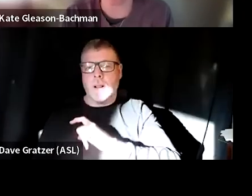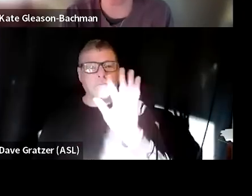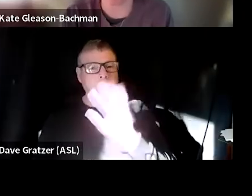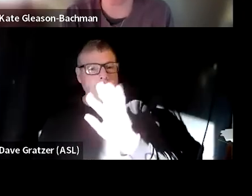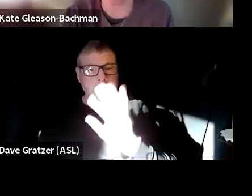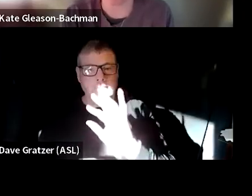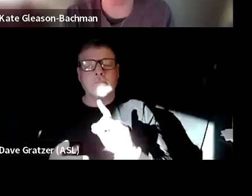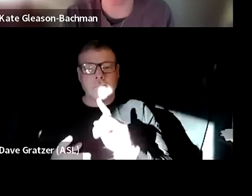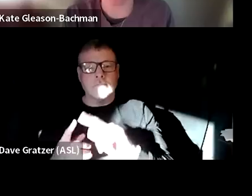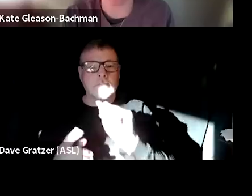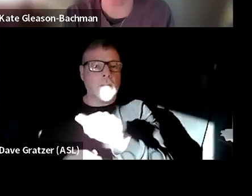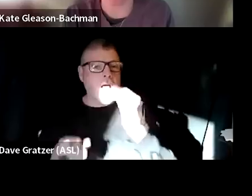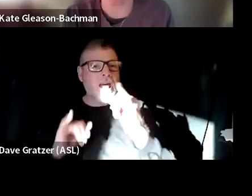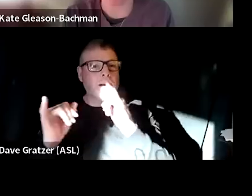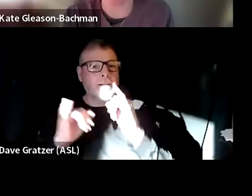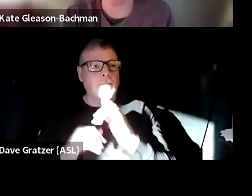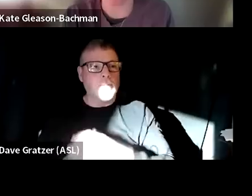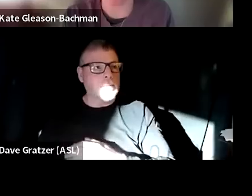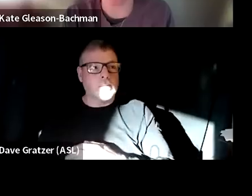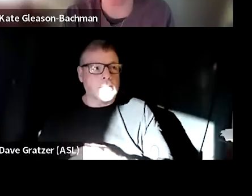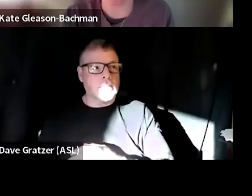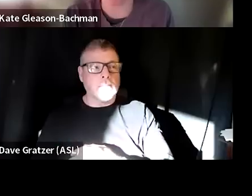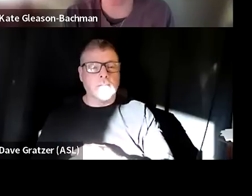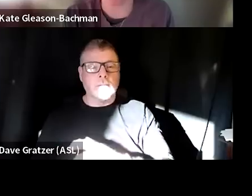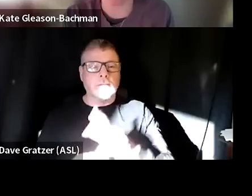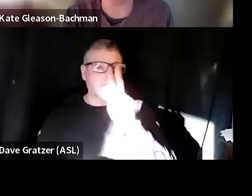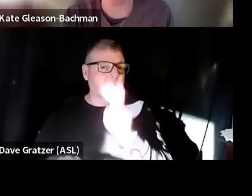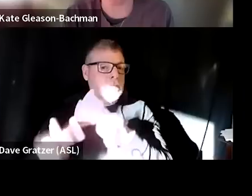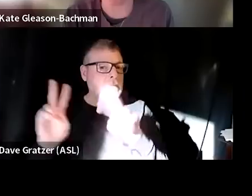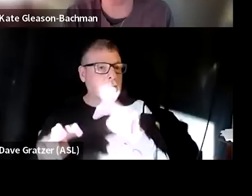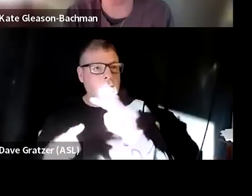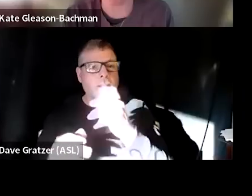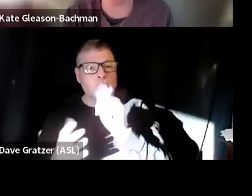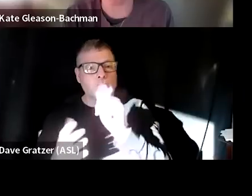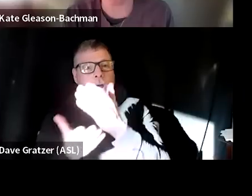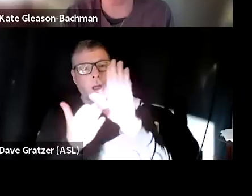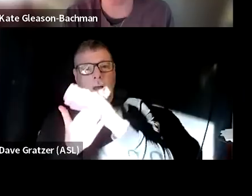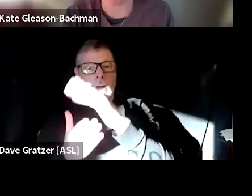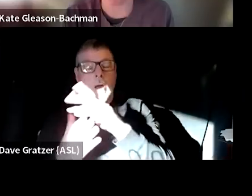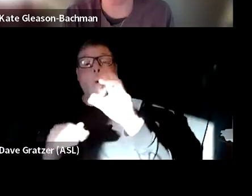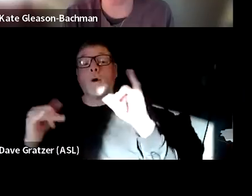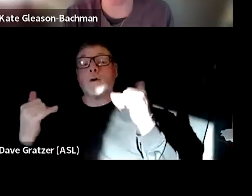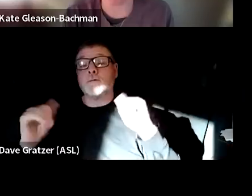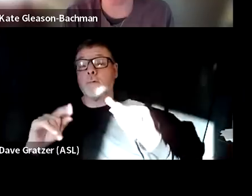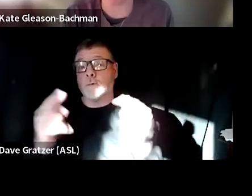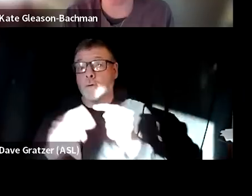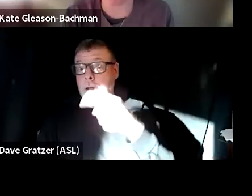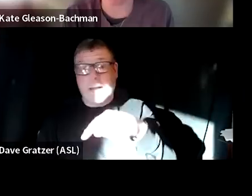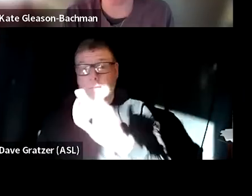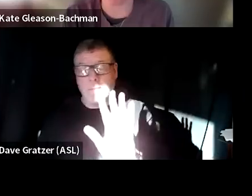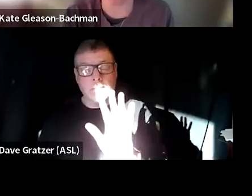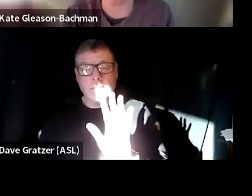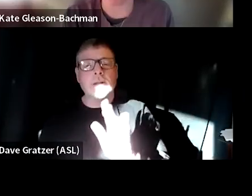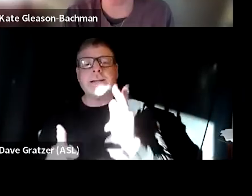other type of entities that's there just kind of like trying to scope them out and try to get them out or trying to harm them. So you just